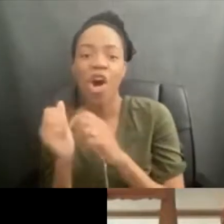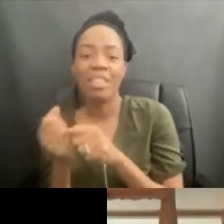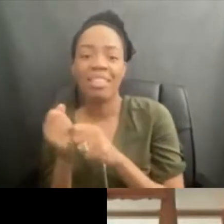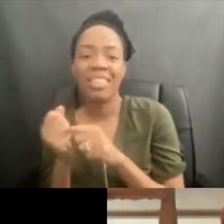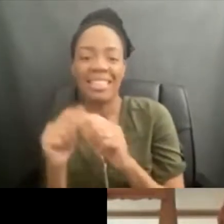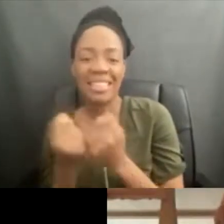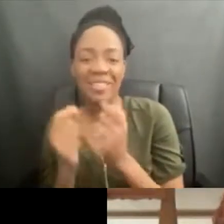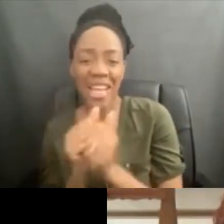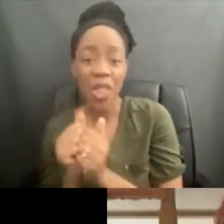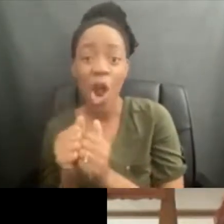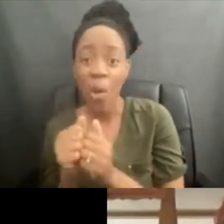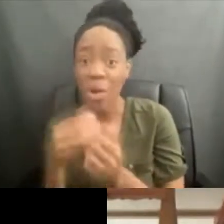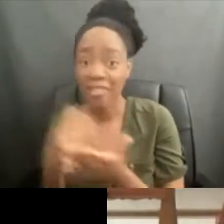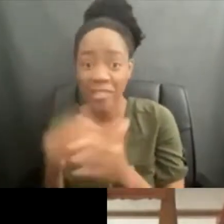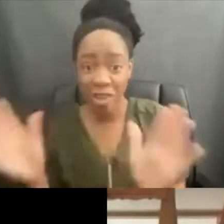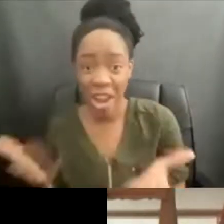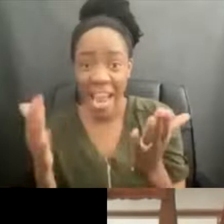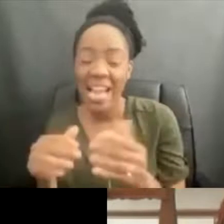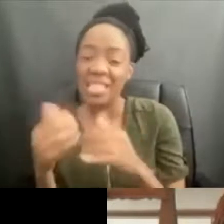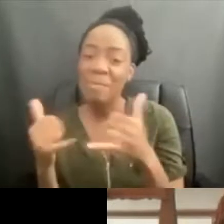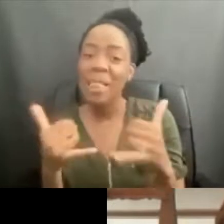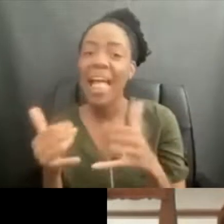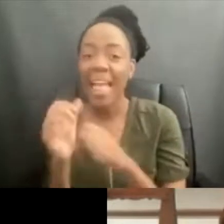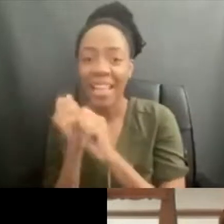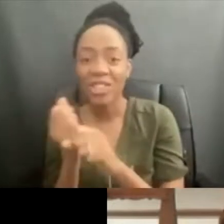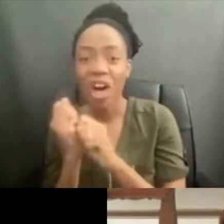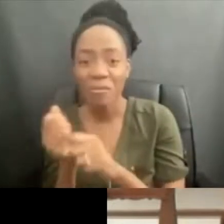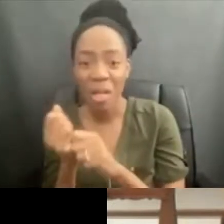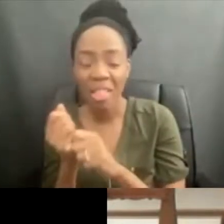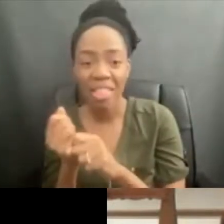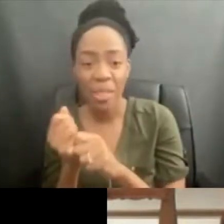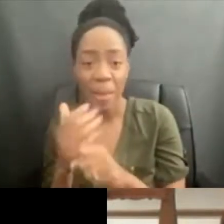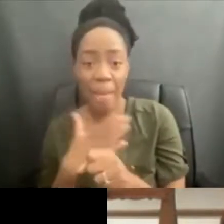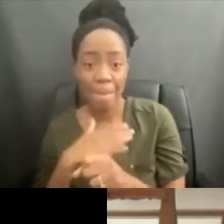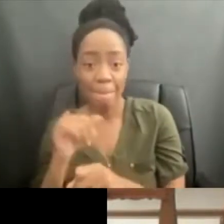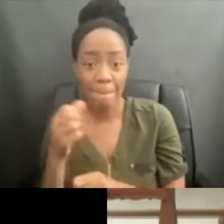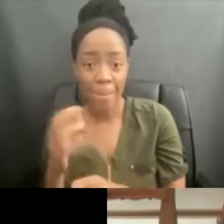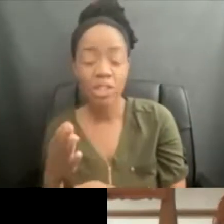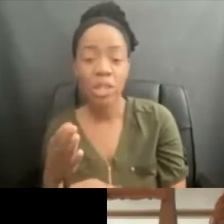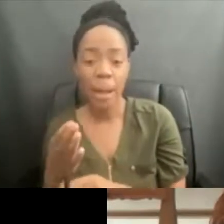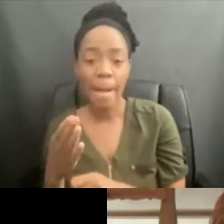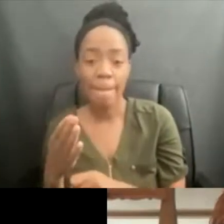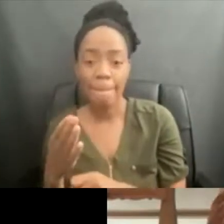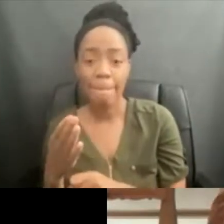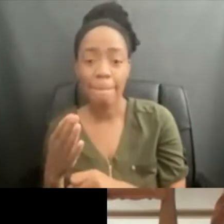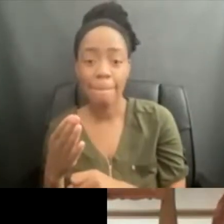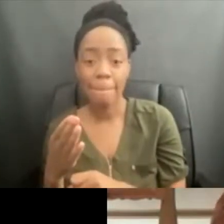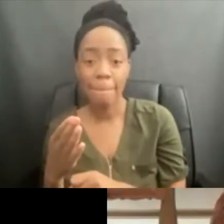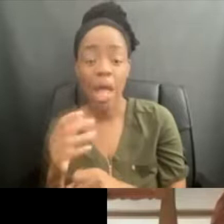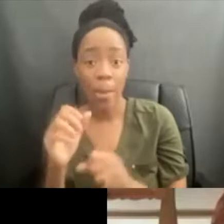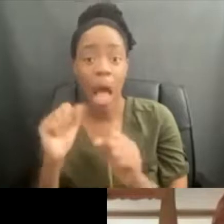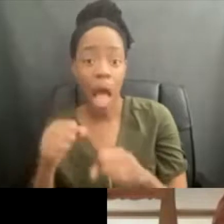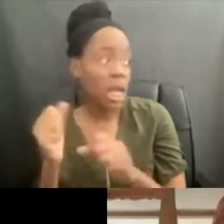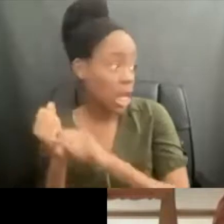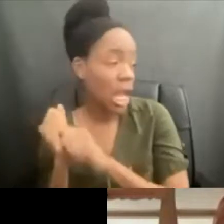And we raise money and we play softball. And I, my job, because I can hit pretty